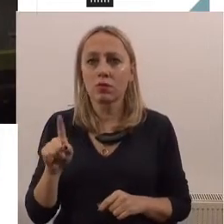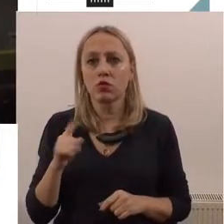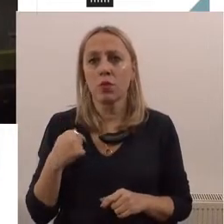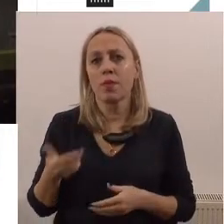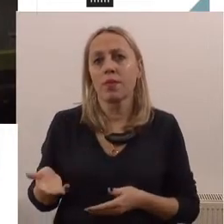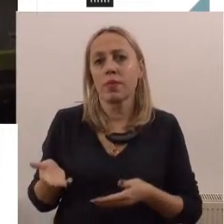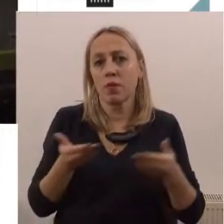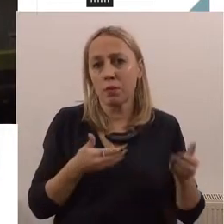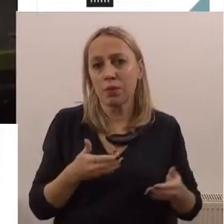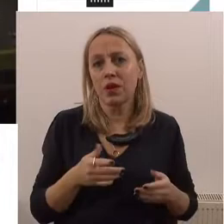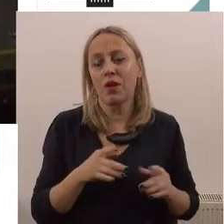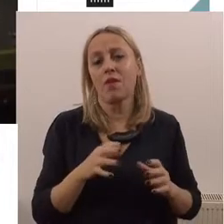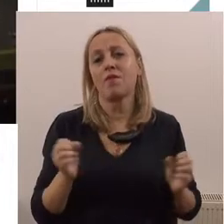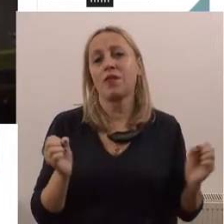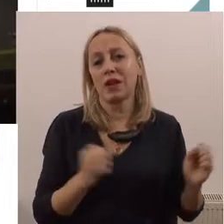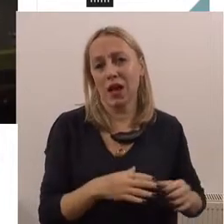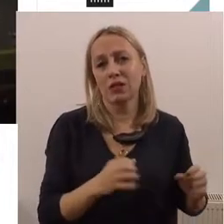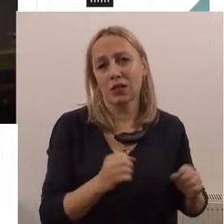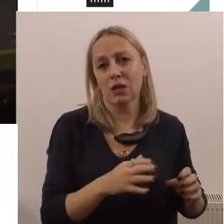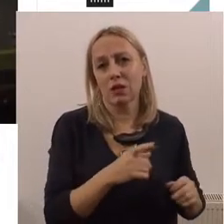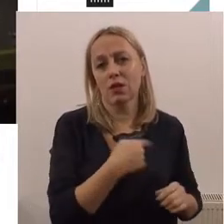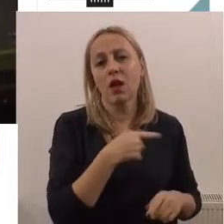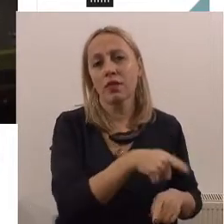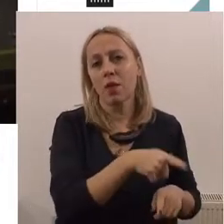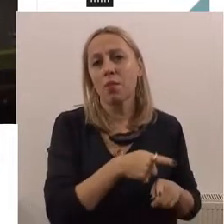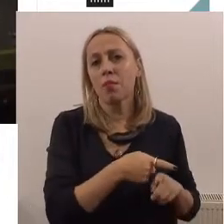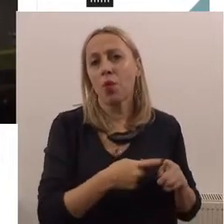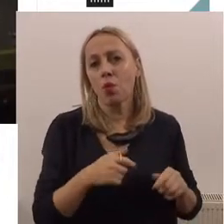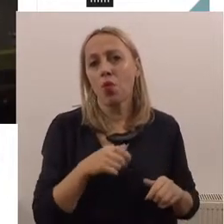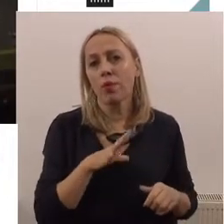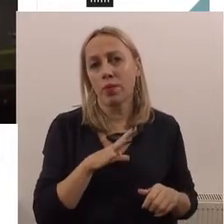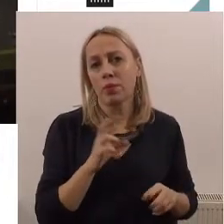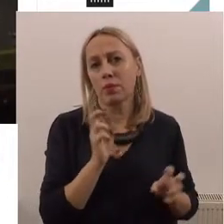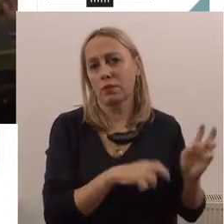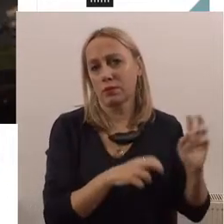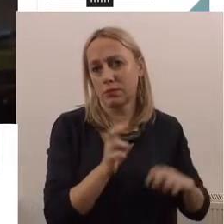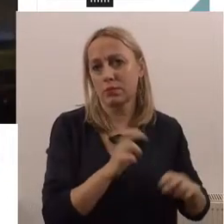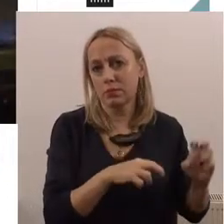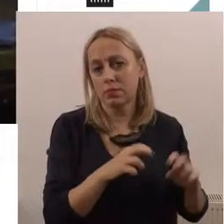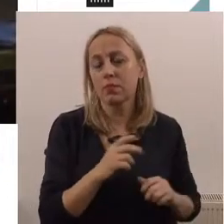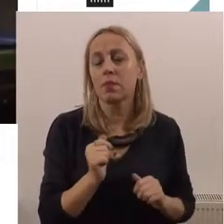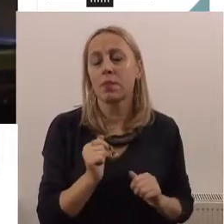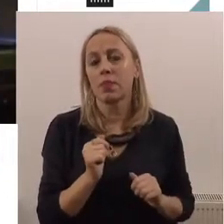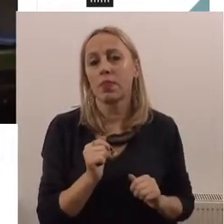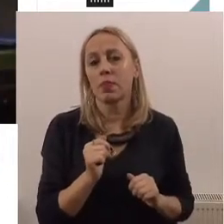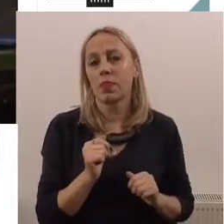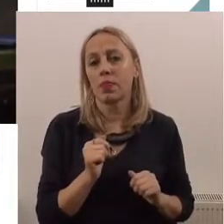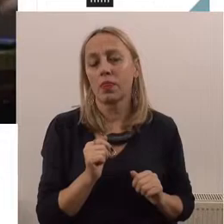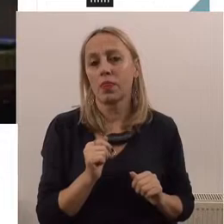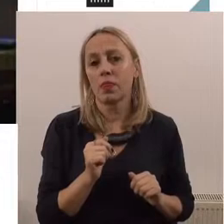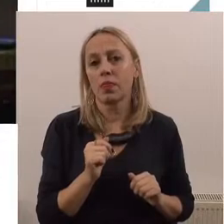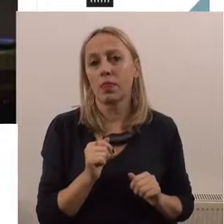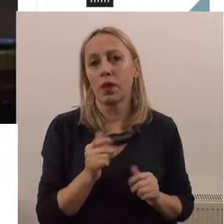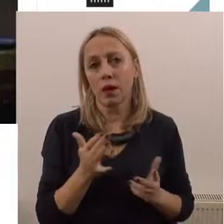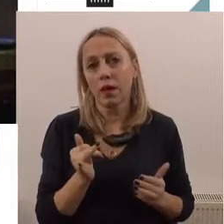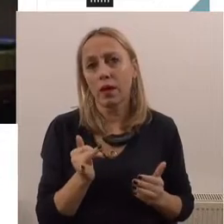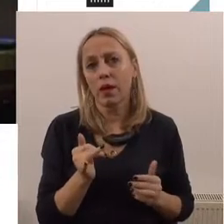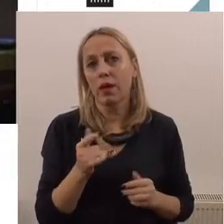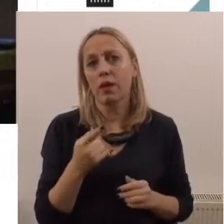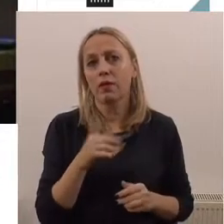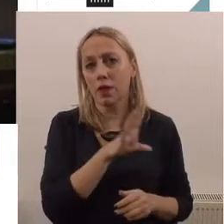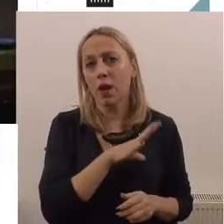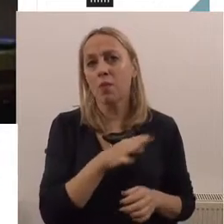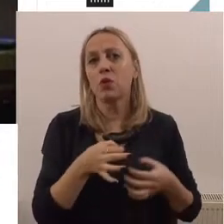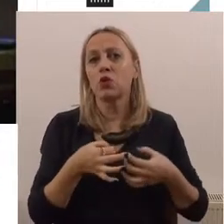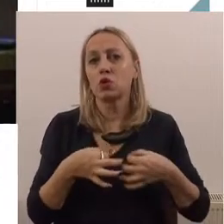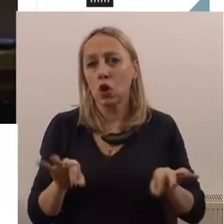too. So why I'm telling you this, I was invited to the residence, I agreed, spent 6 months